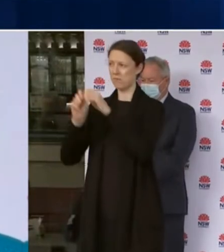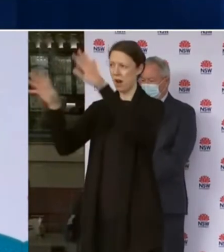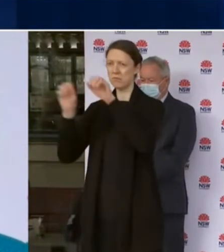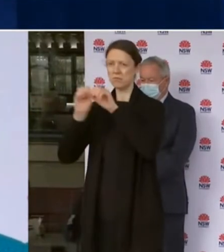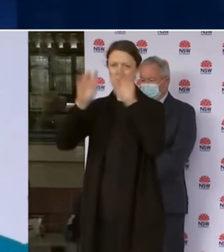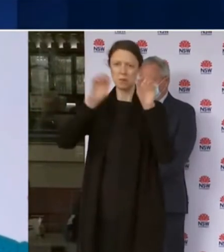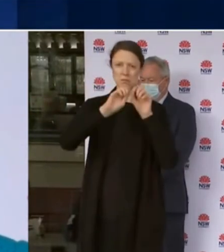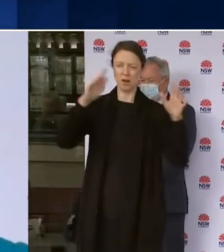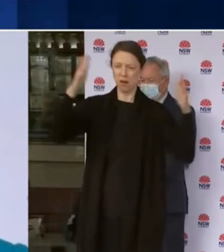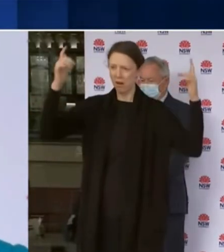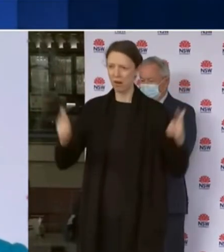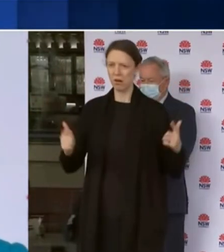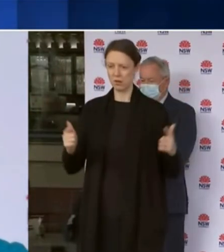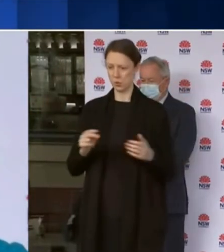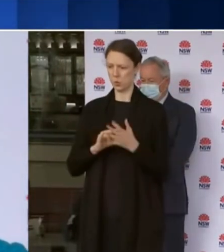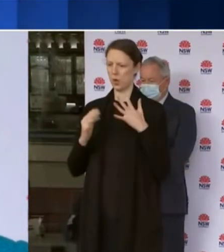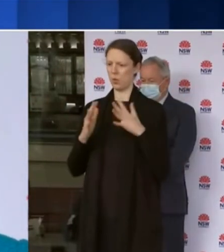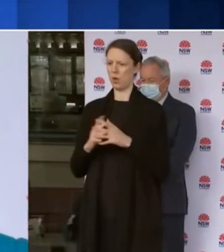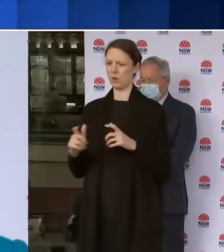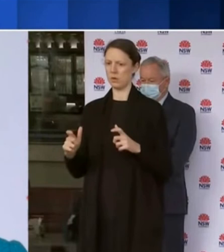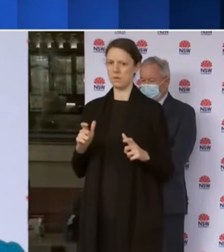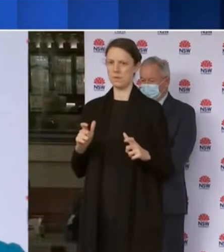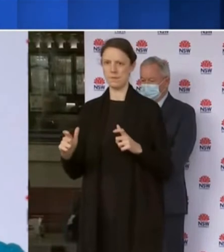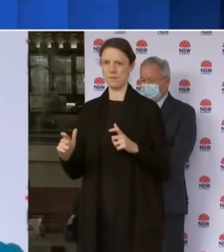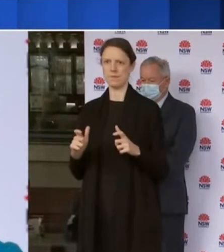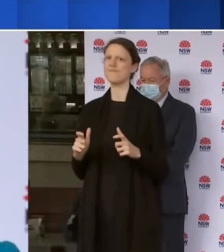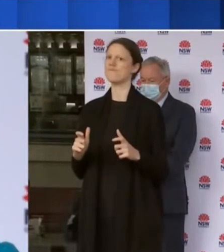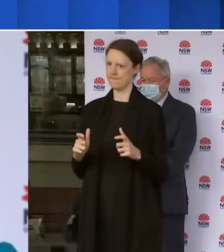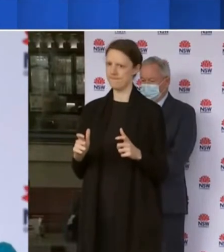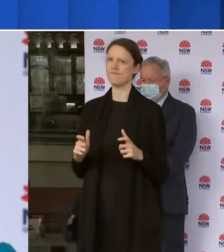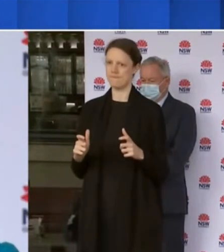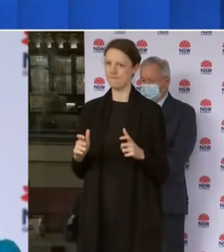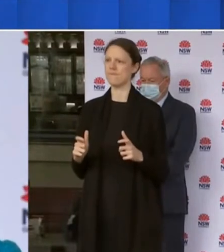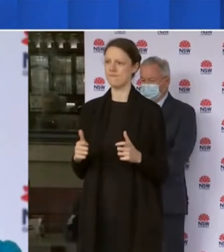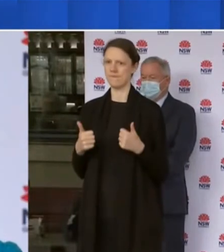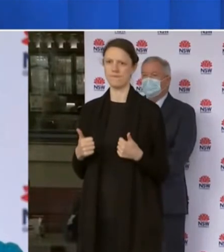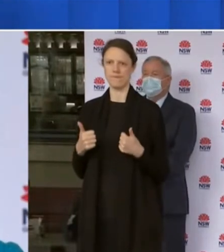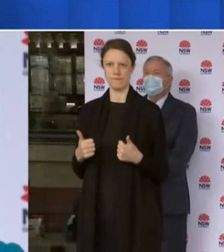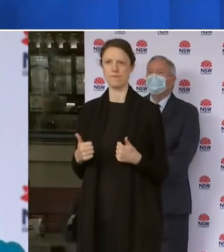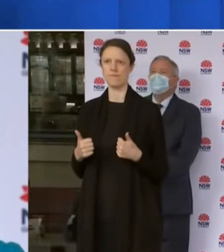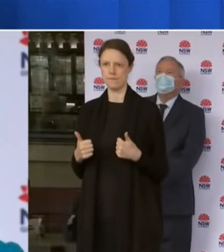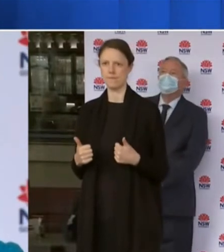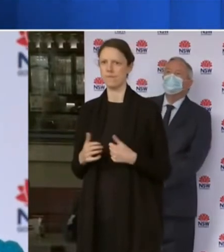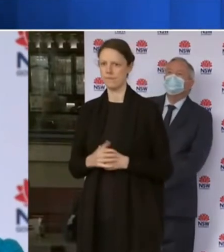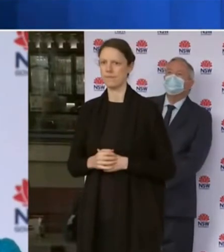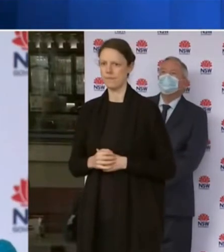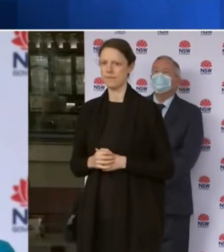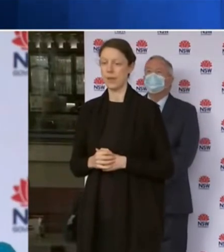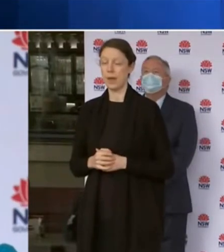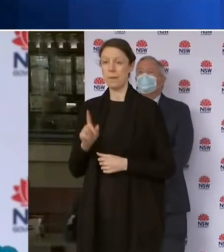New South Wales touch wood to date is in a situation where we very much still feel that we're in control of what is happening.